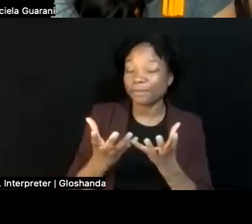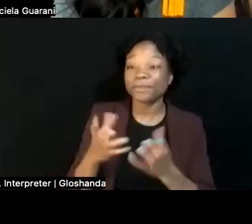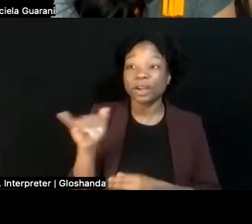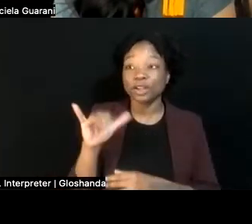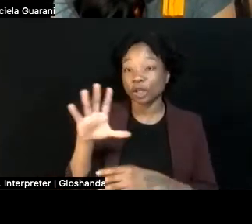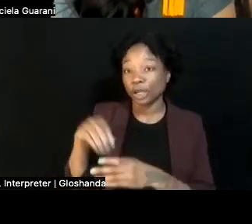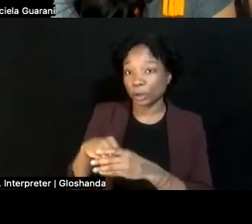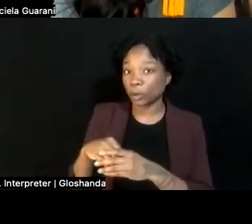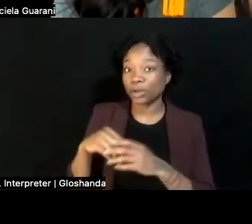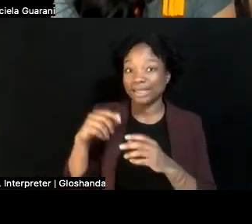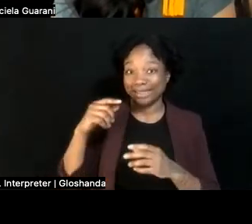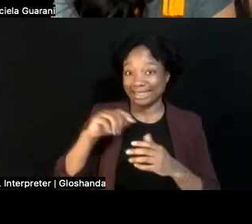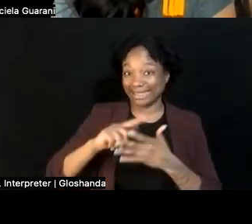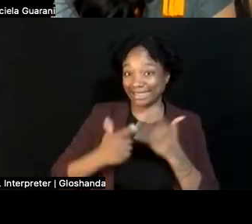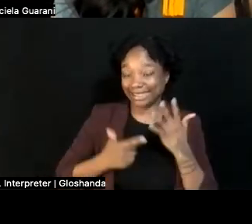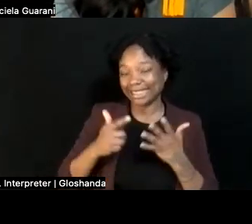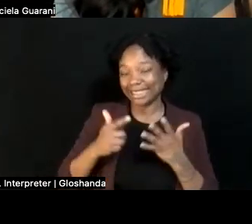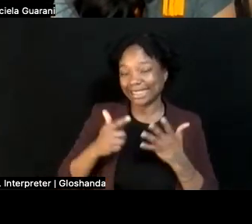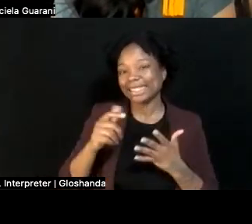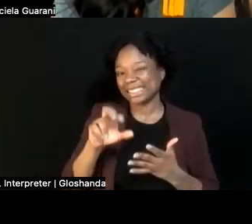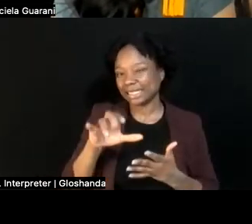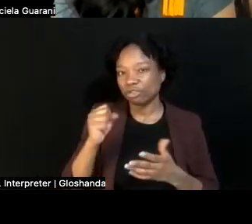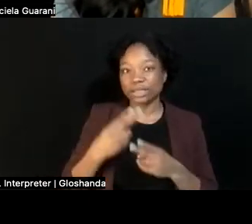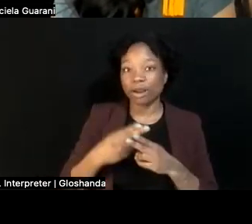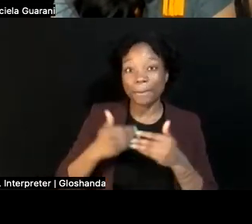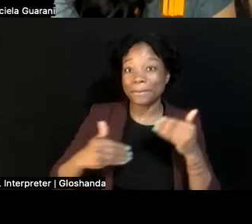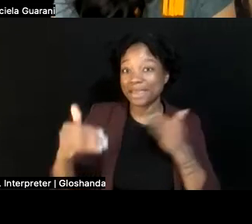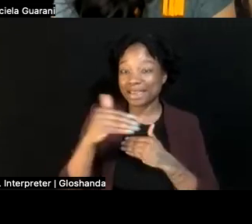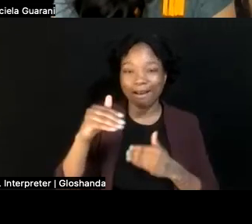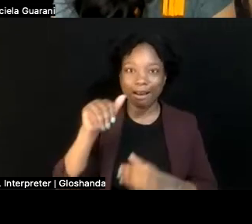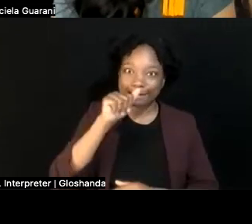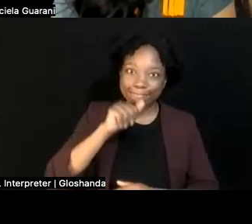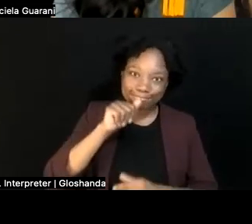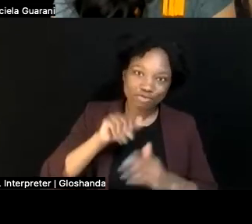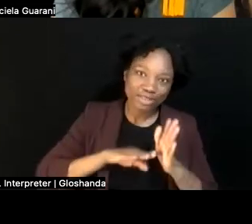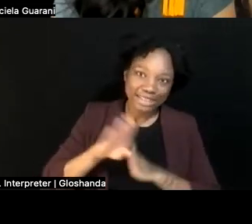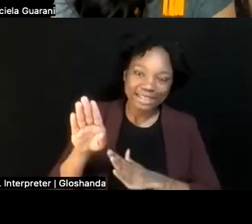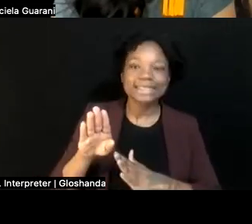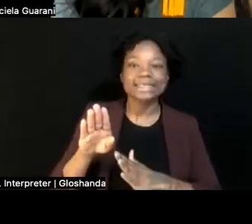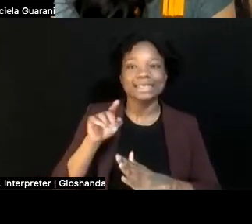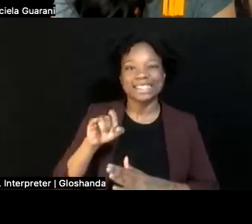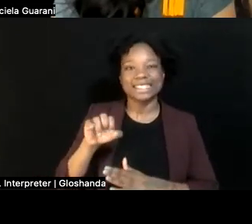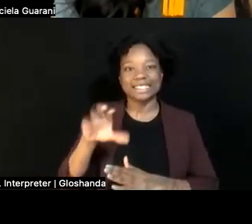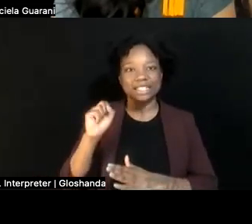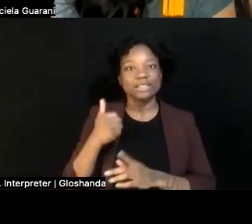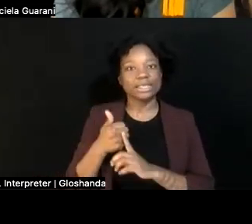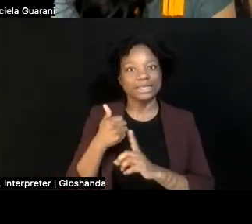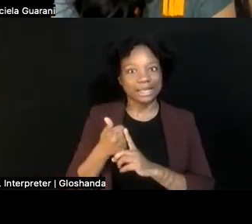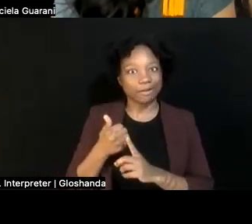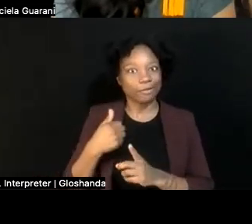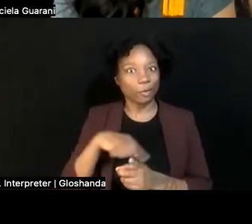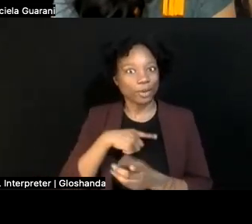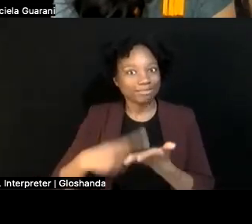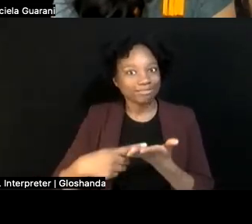series in which today's discussion is a part. Beyond Resilience is a series of screenings, essays, and curated conversations